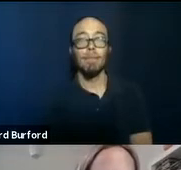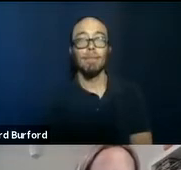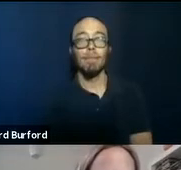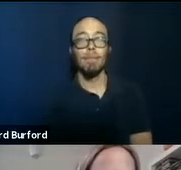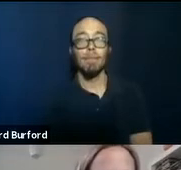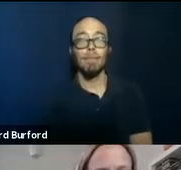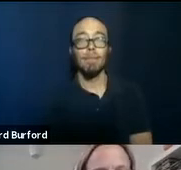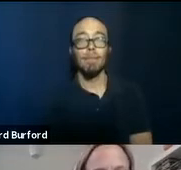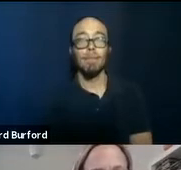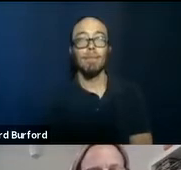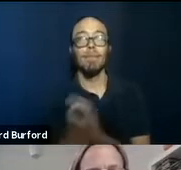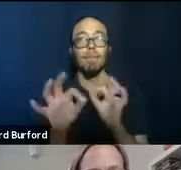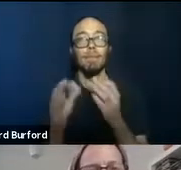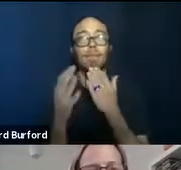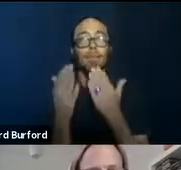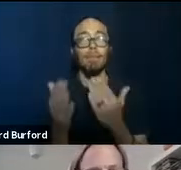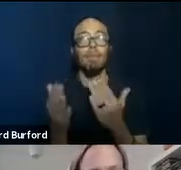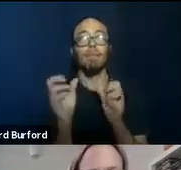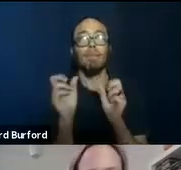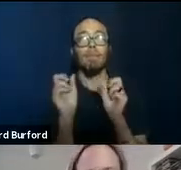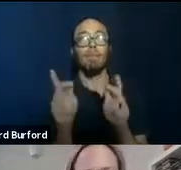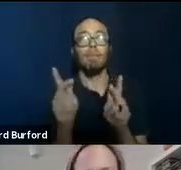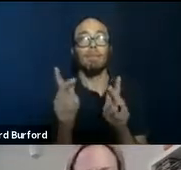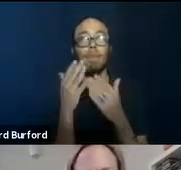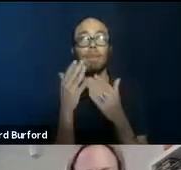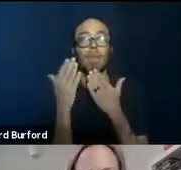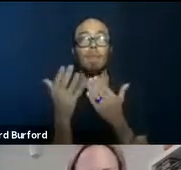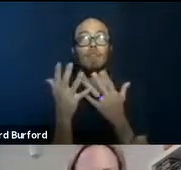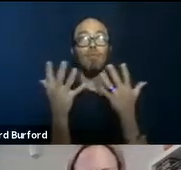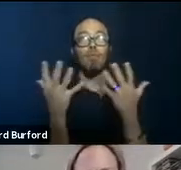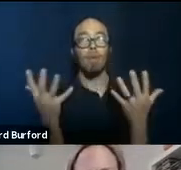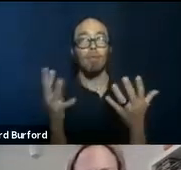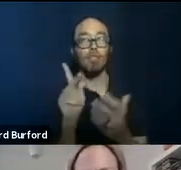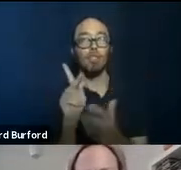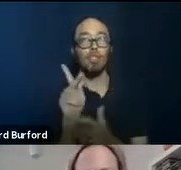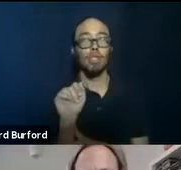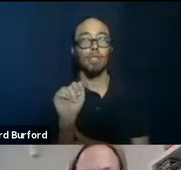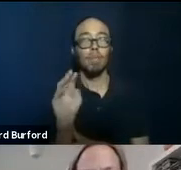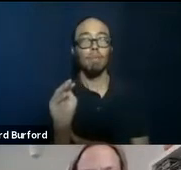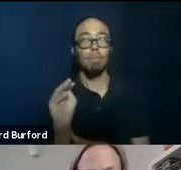Very good. Thank you. Okay, guys. Thank you very much, Kim,